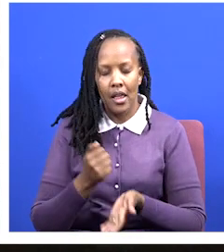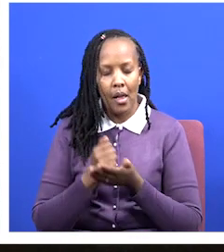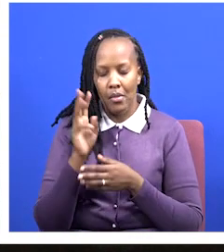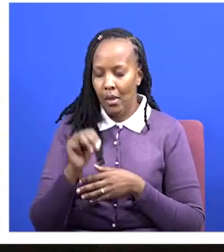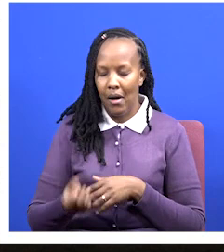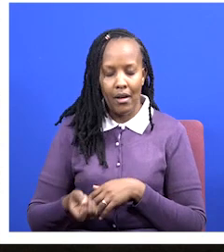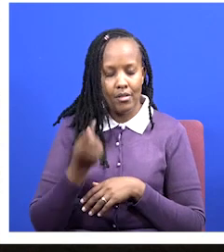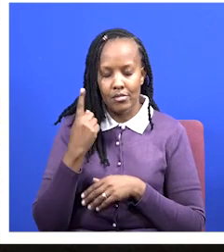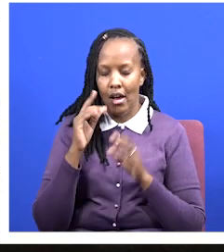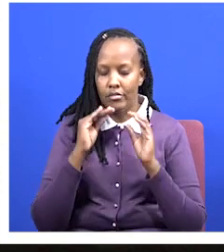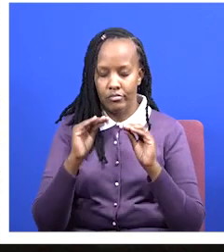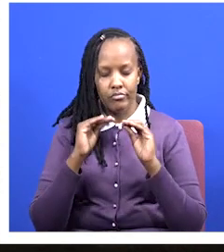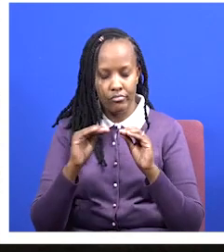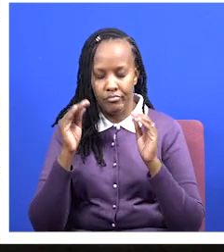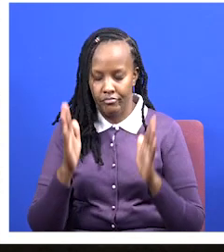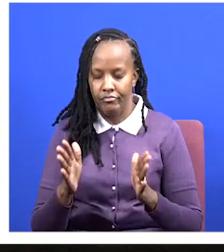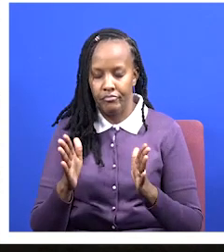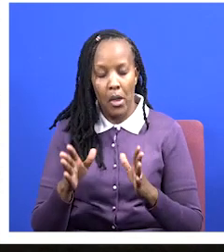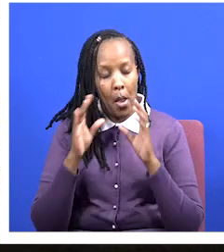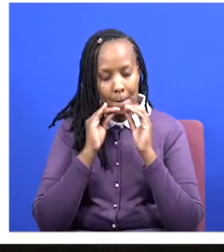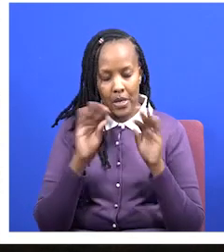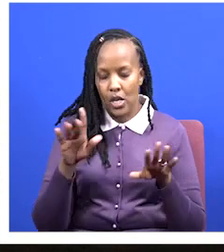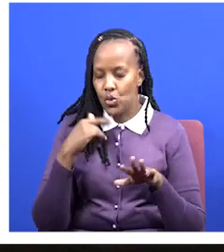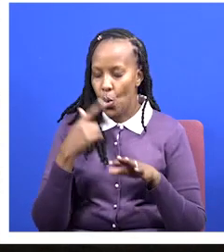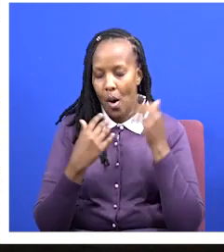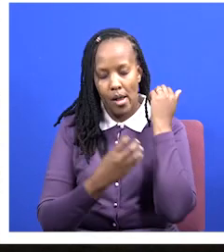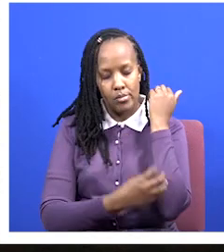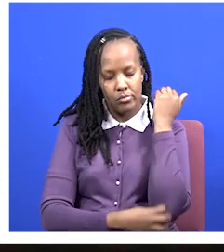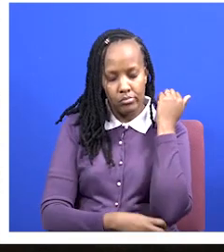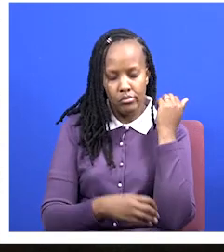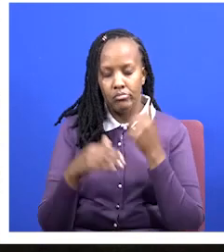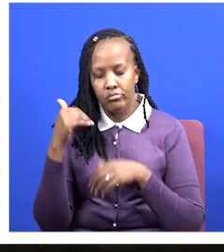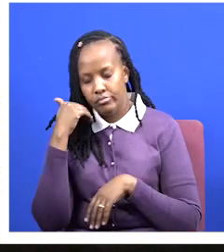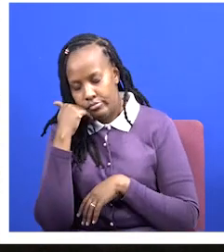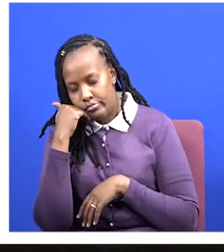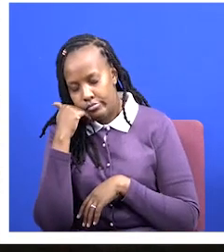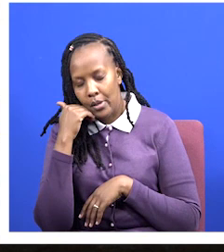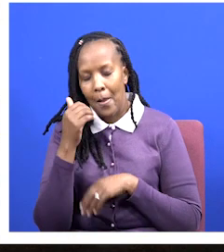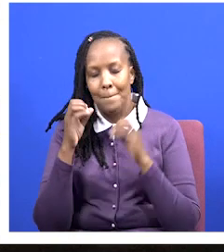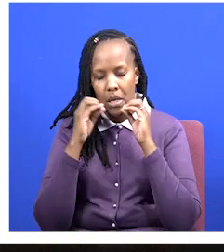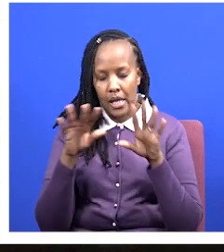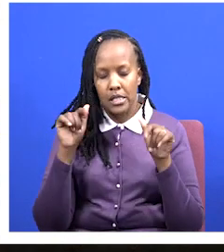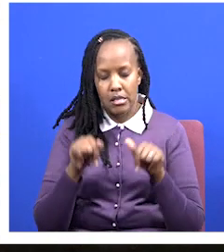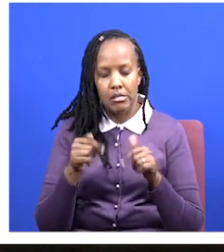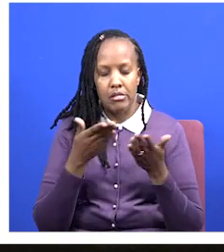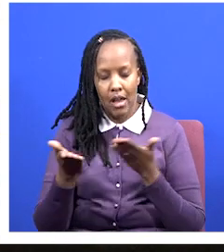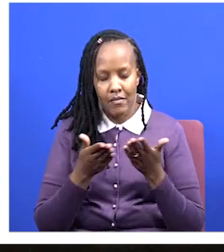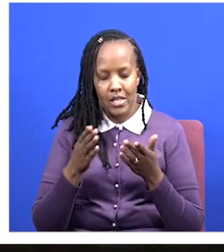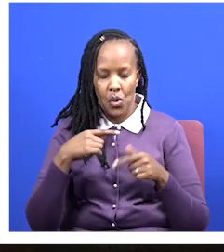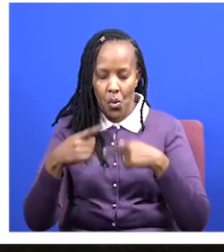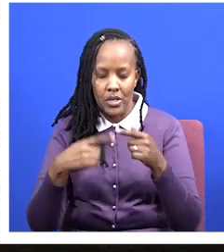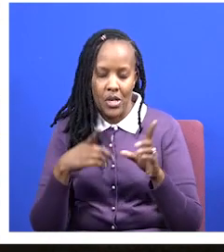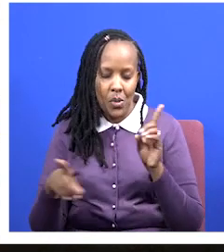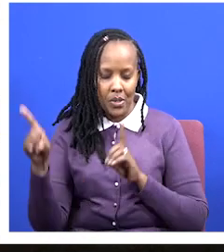and help them to understand their teachers. And bless those who are poor, the sick. And bless this service as